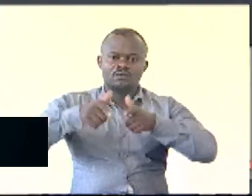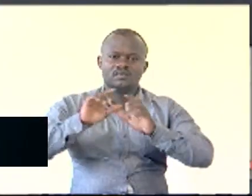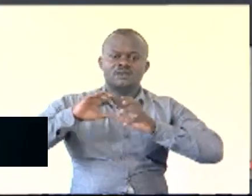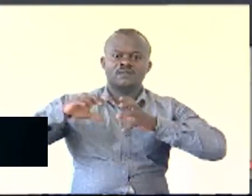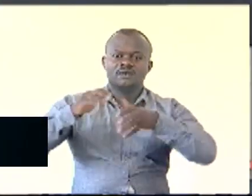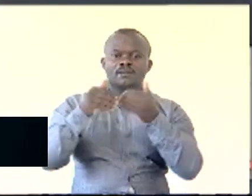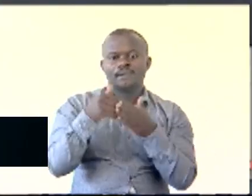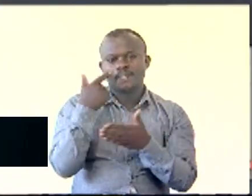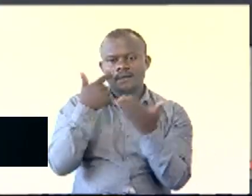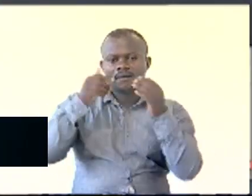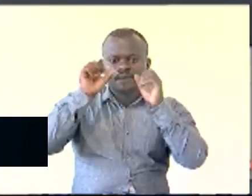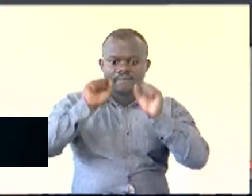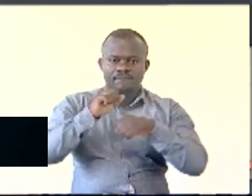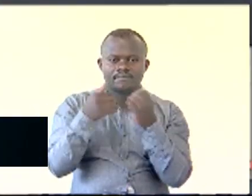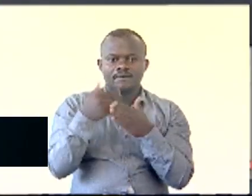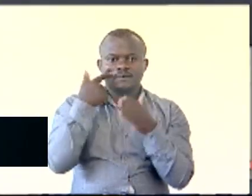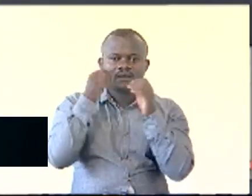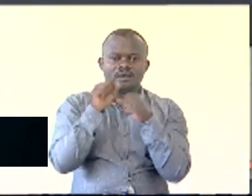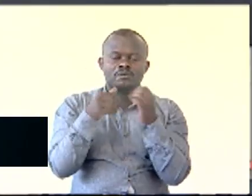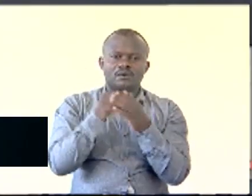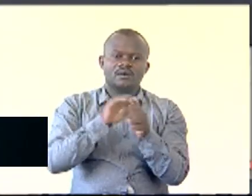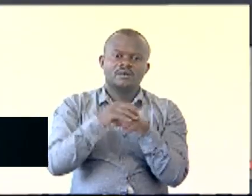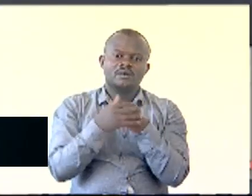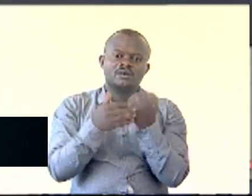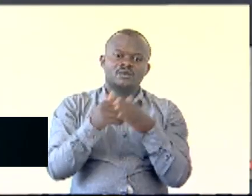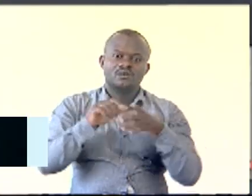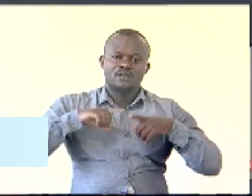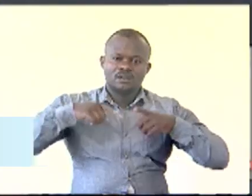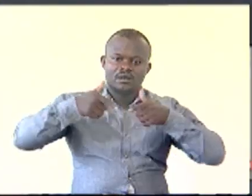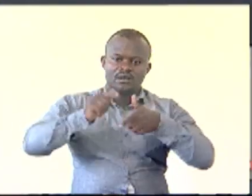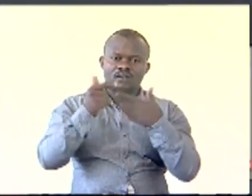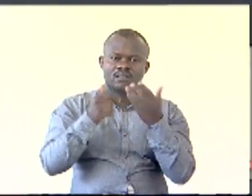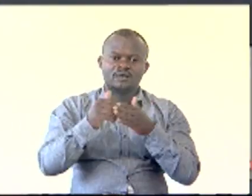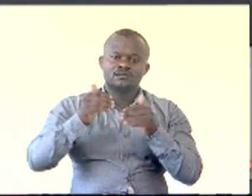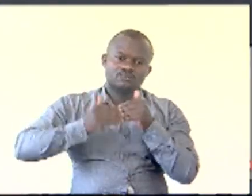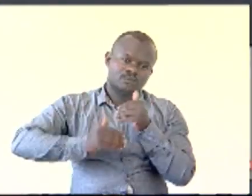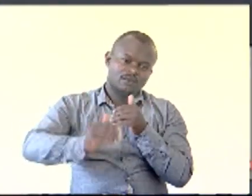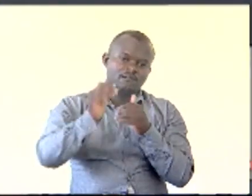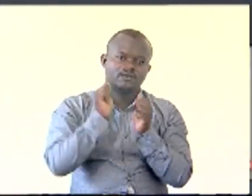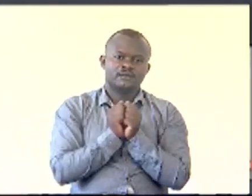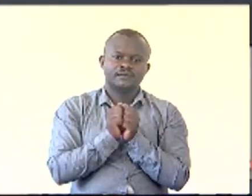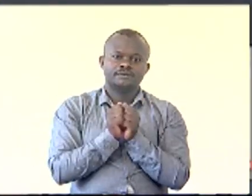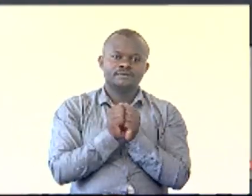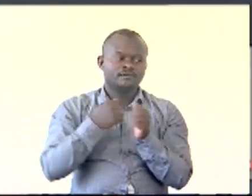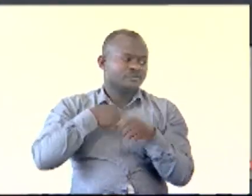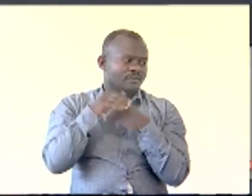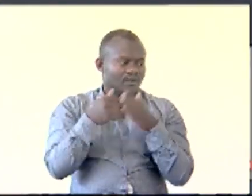these ligaments are able to be elastic and able to allow joints to move. We have a